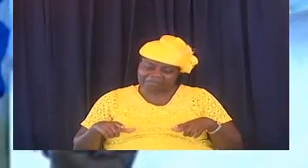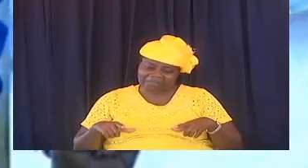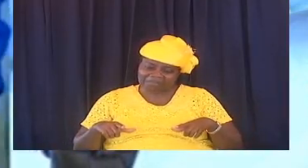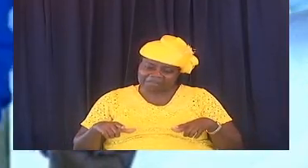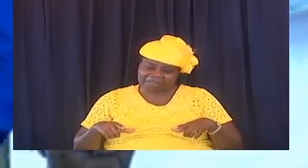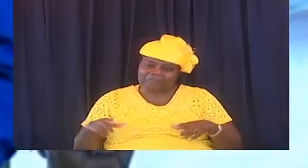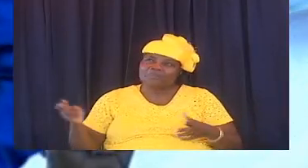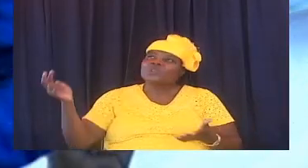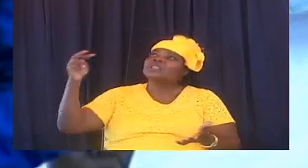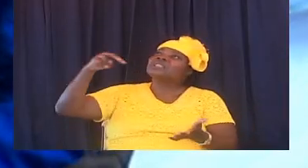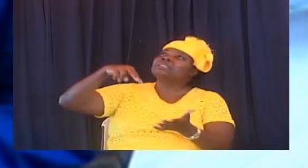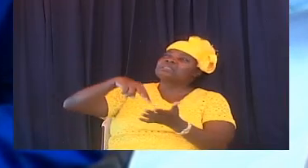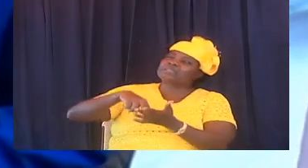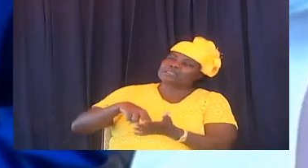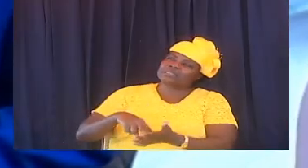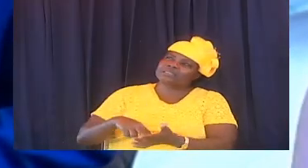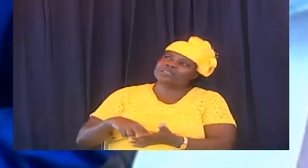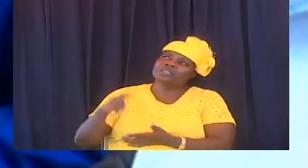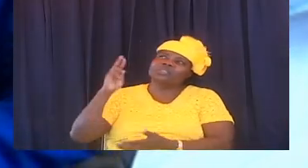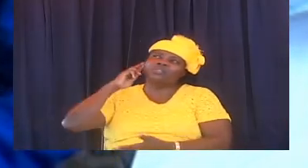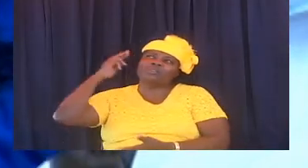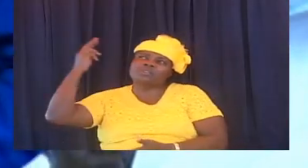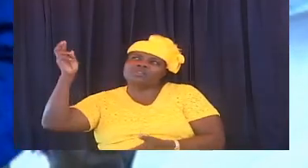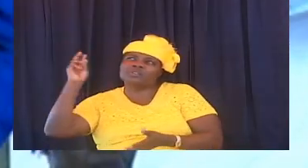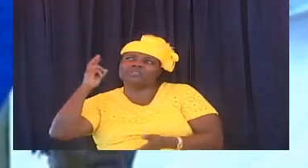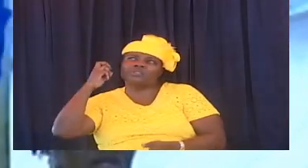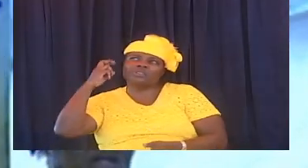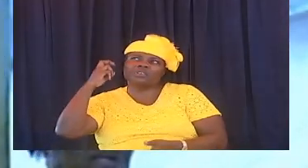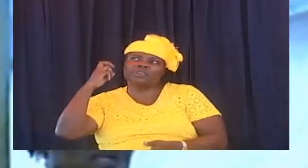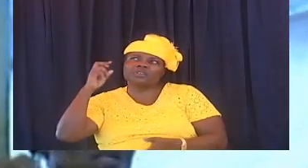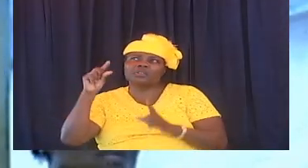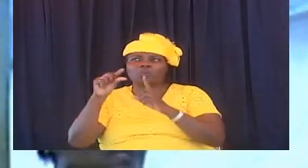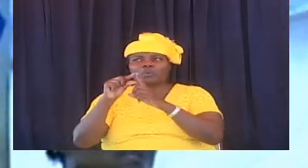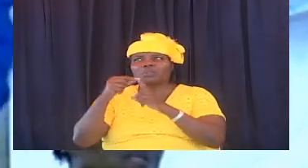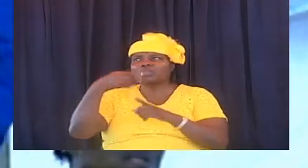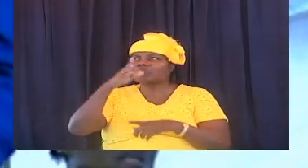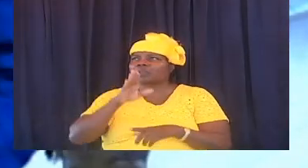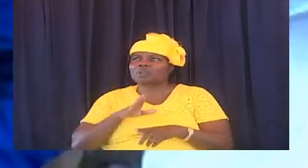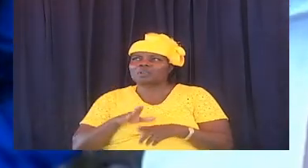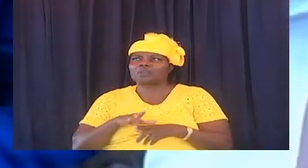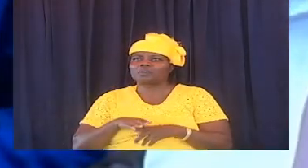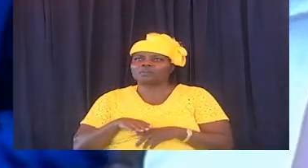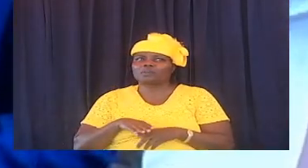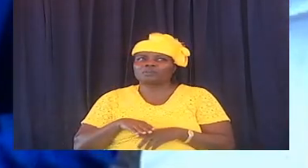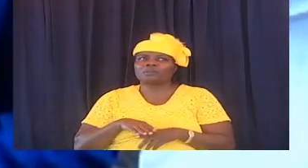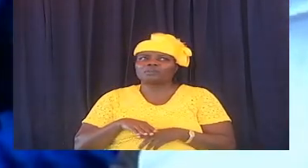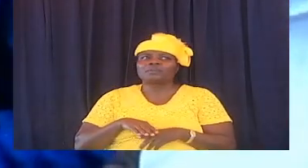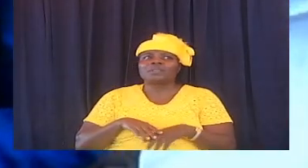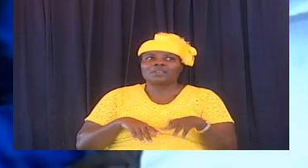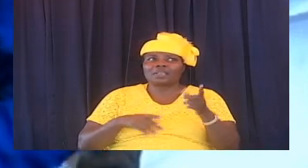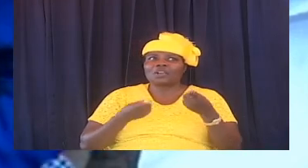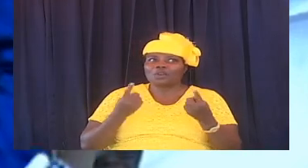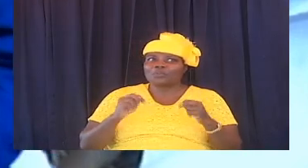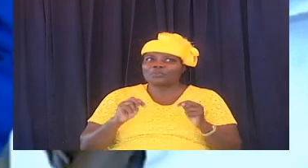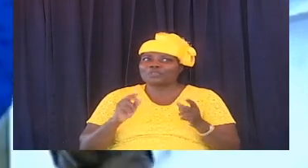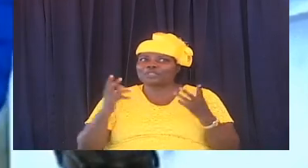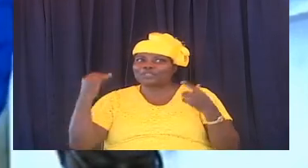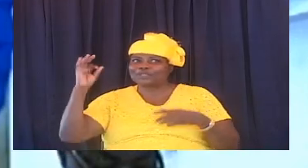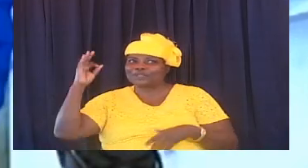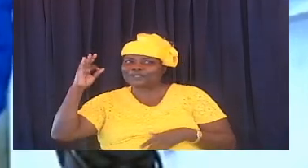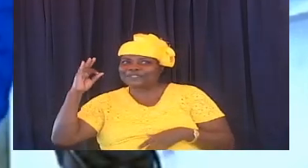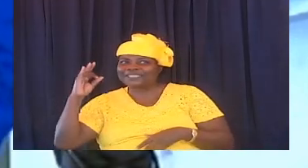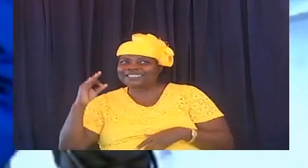To stand as I invite Deacon Rohan Smith